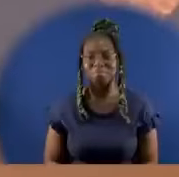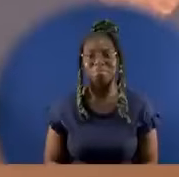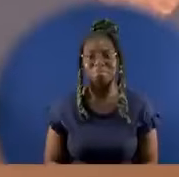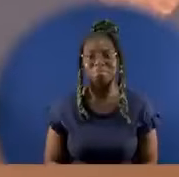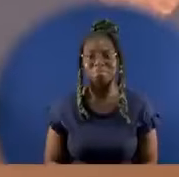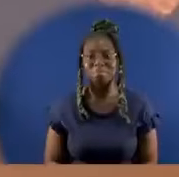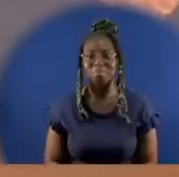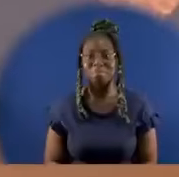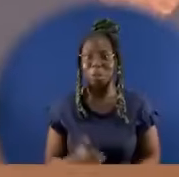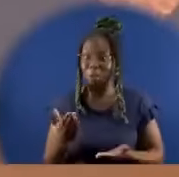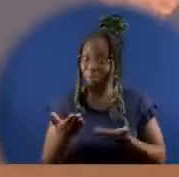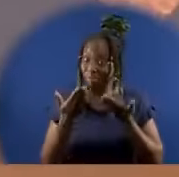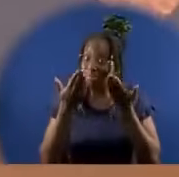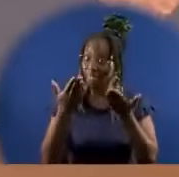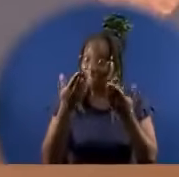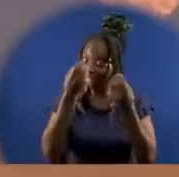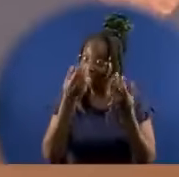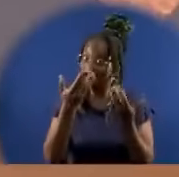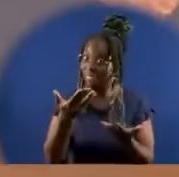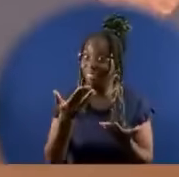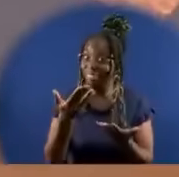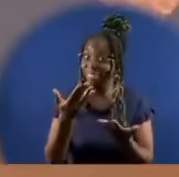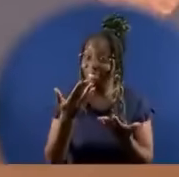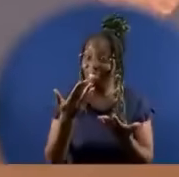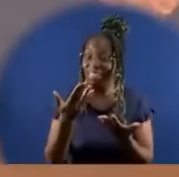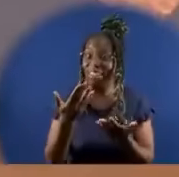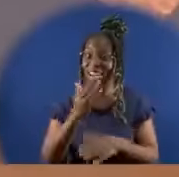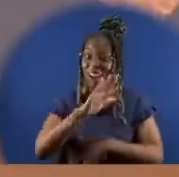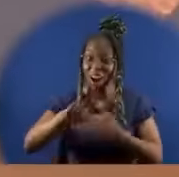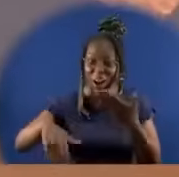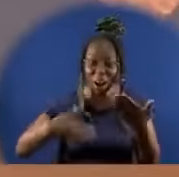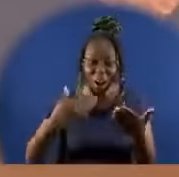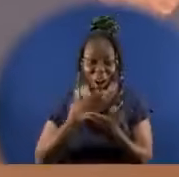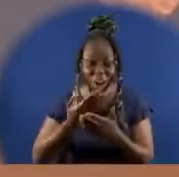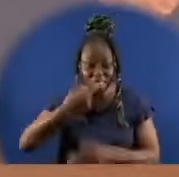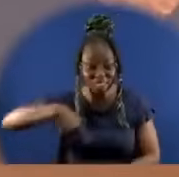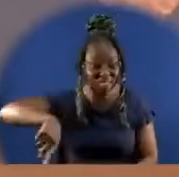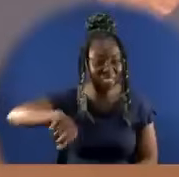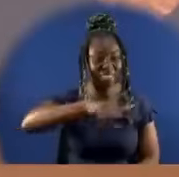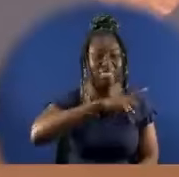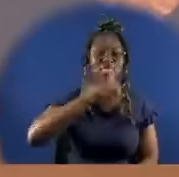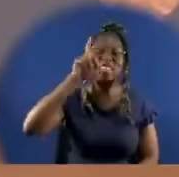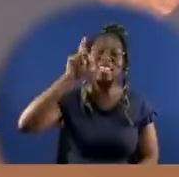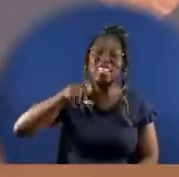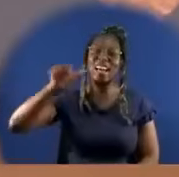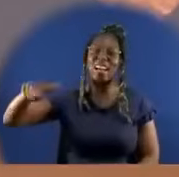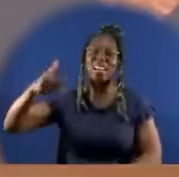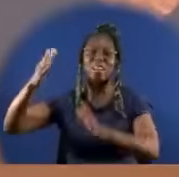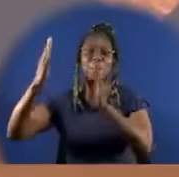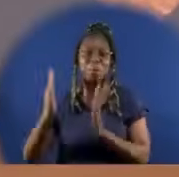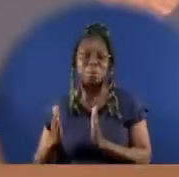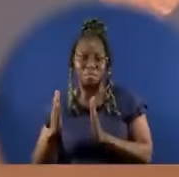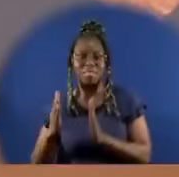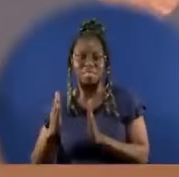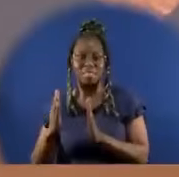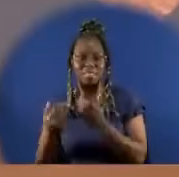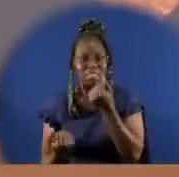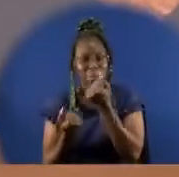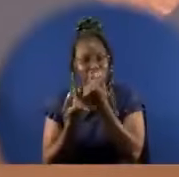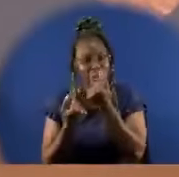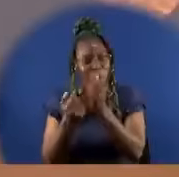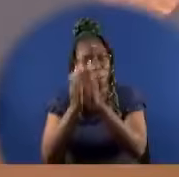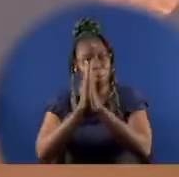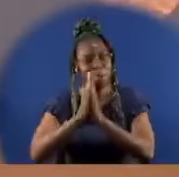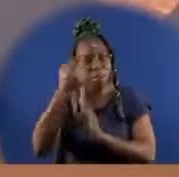I want to suggest that all of us need some people in our lives who go to Jesus with a compelling argument. I need everybody in